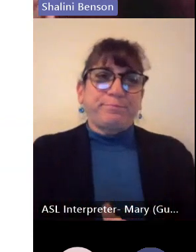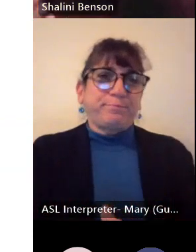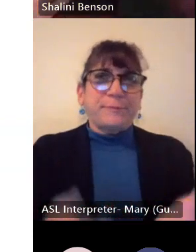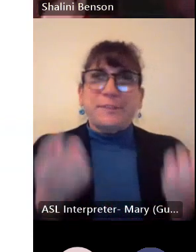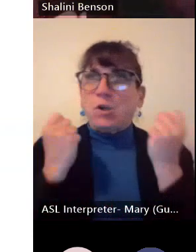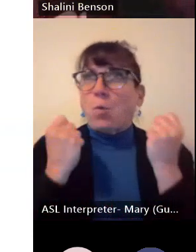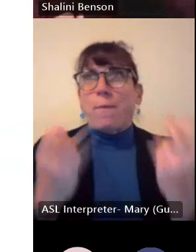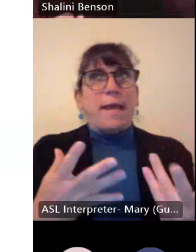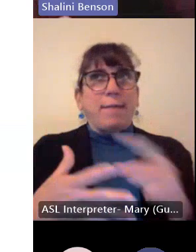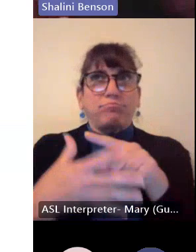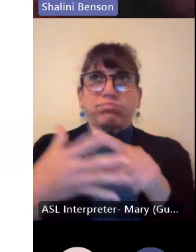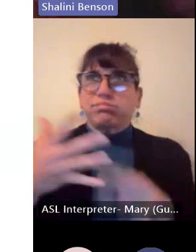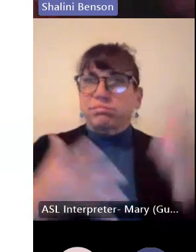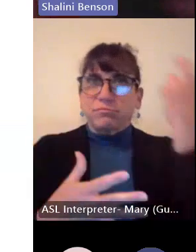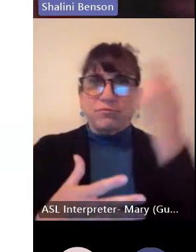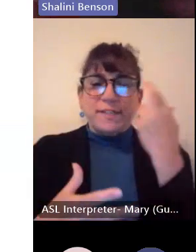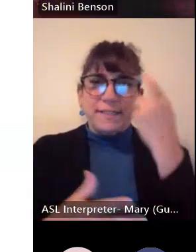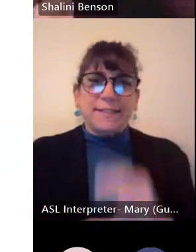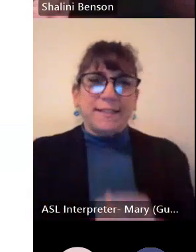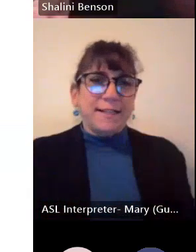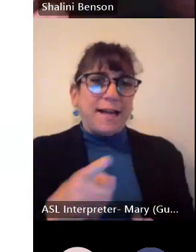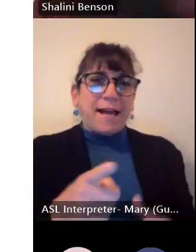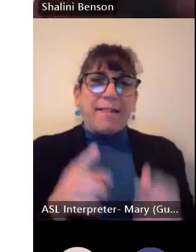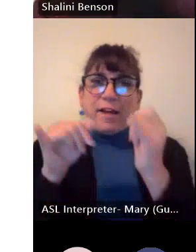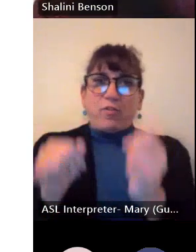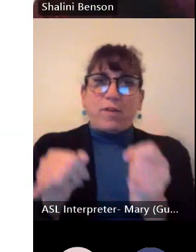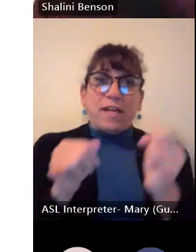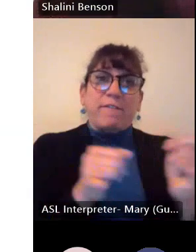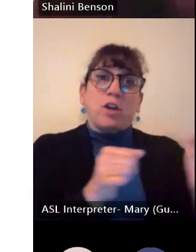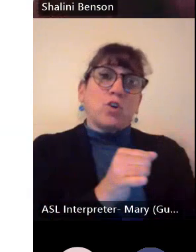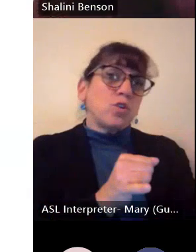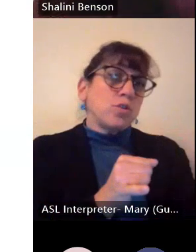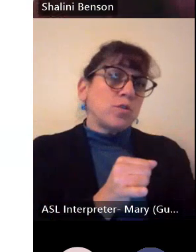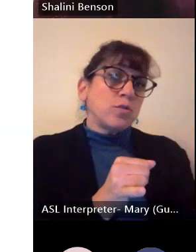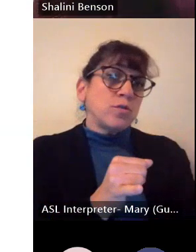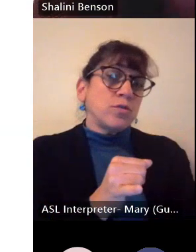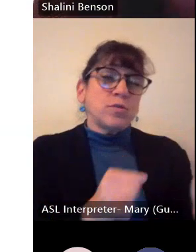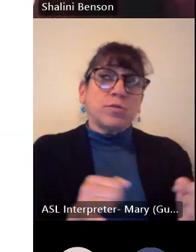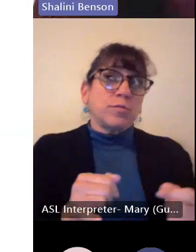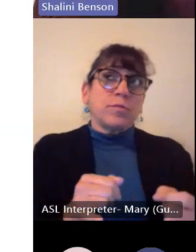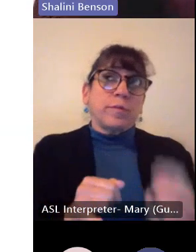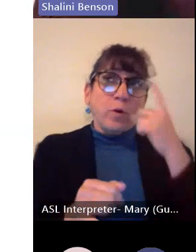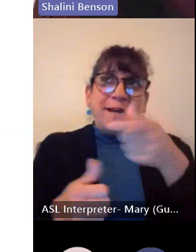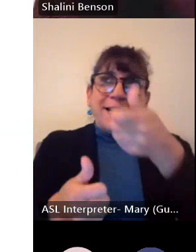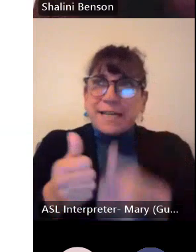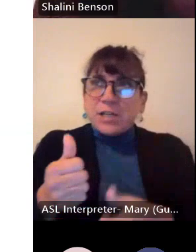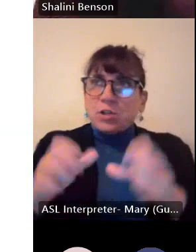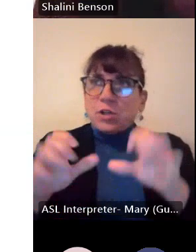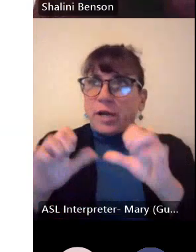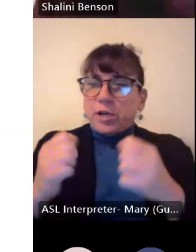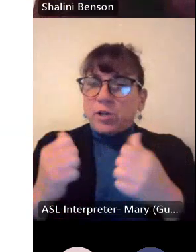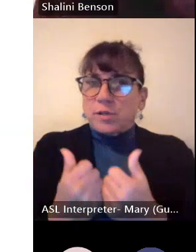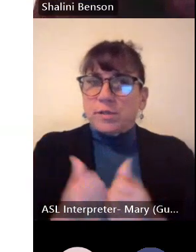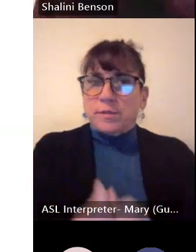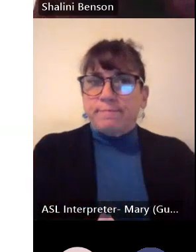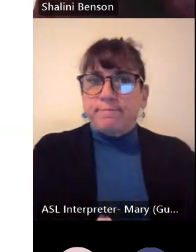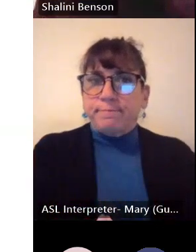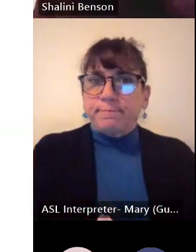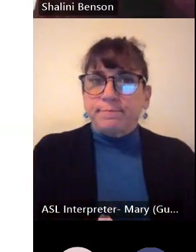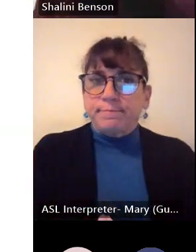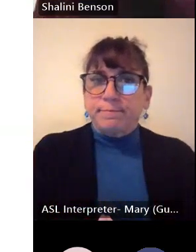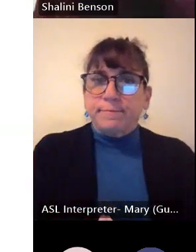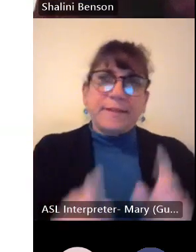reasons. And they are individual to each agency that has a particular the